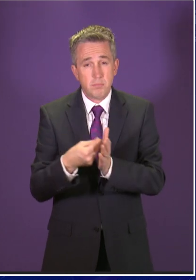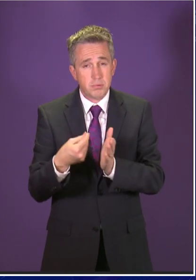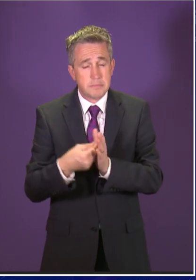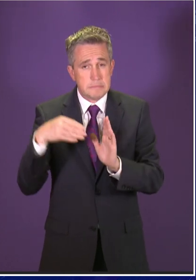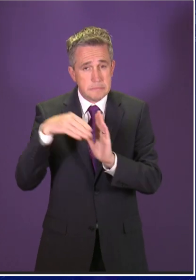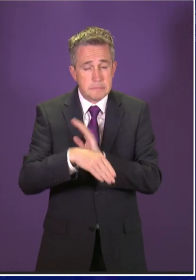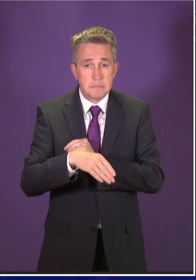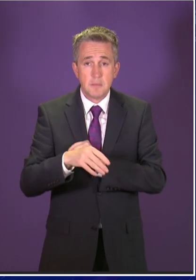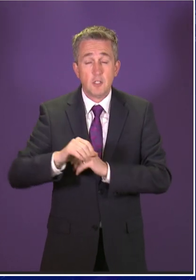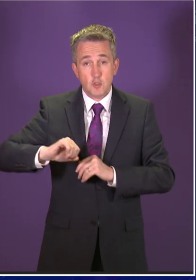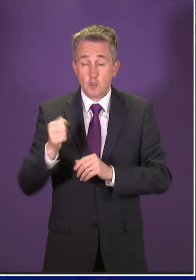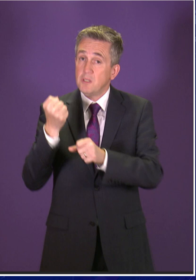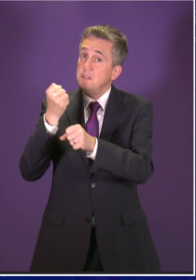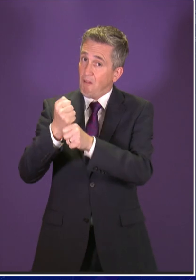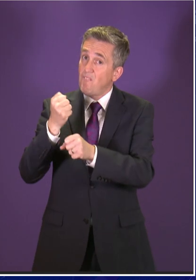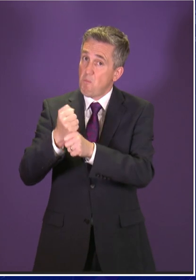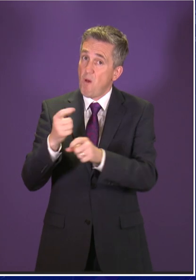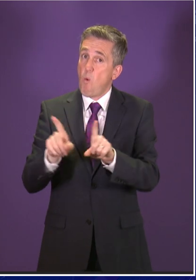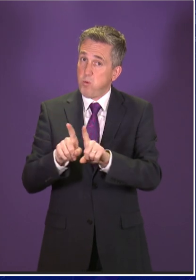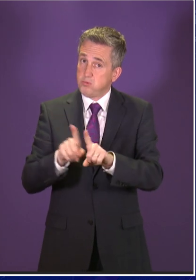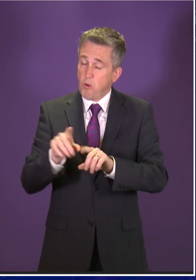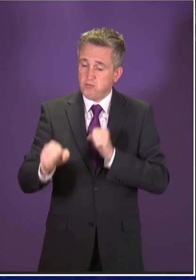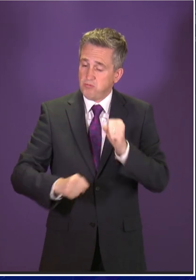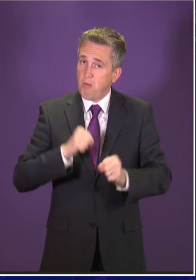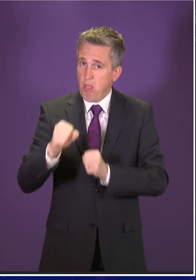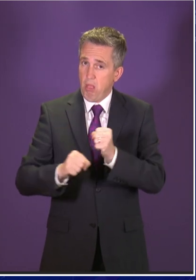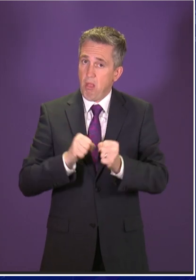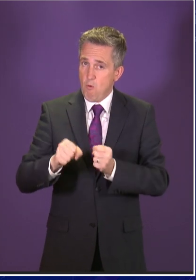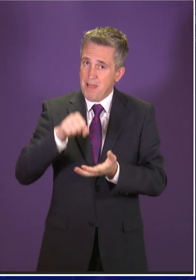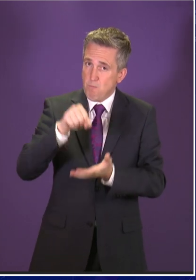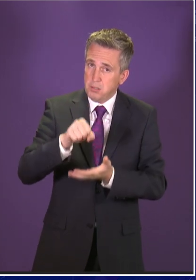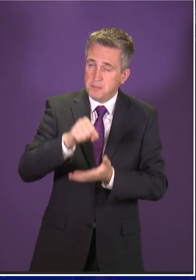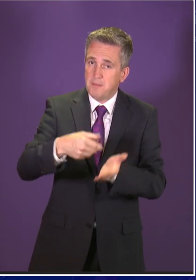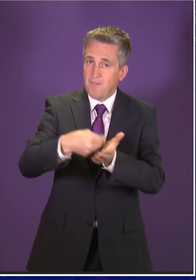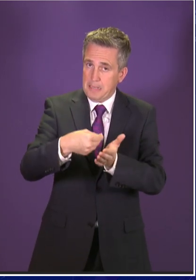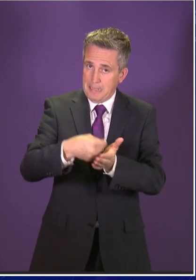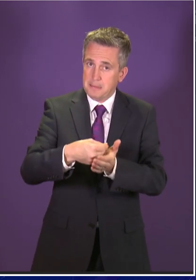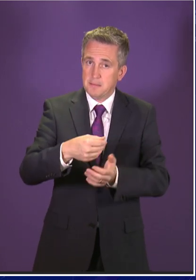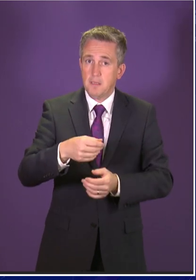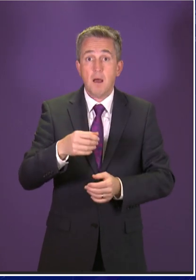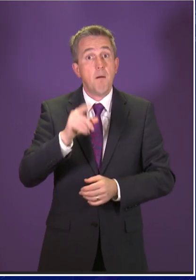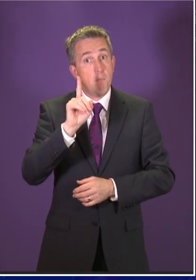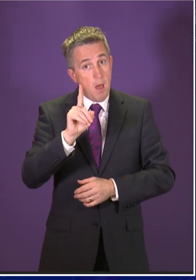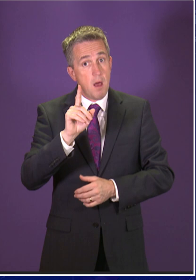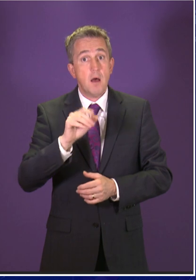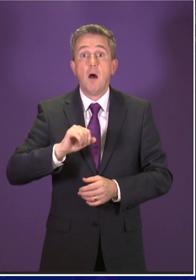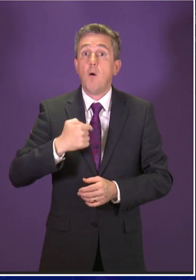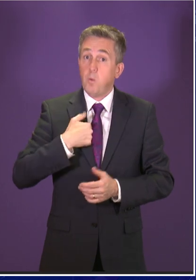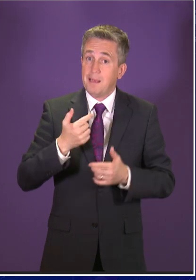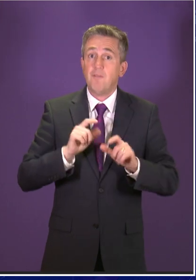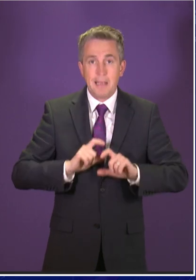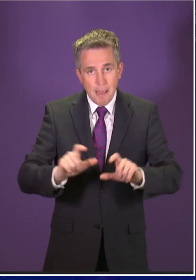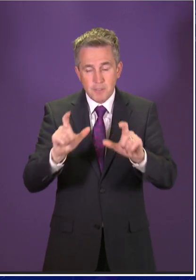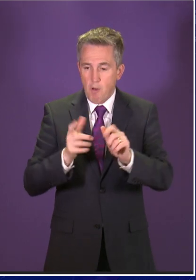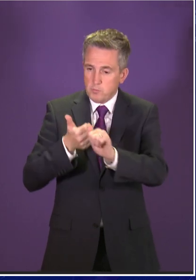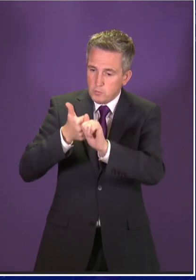times. The Scottish Government is certainly no exception to that. But throughout that, we have maintained our support for Scotland's